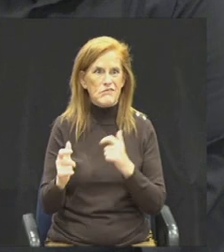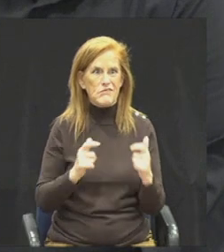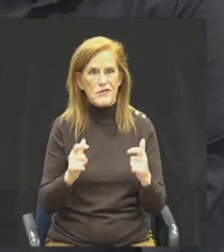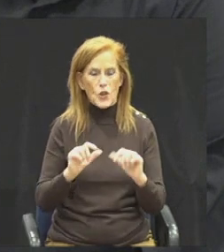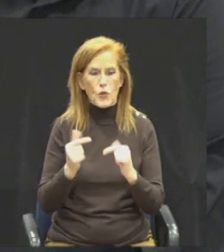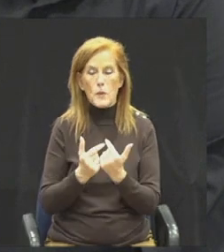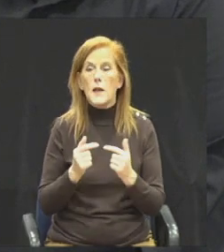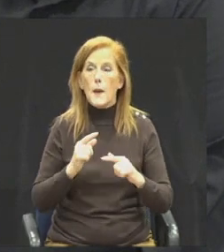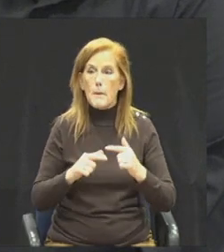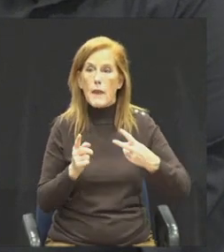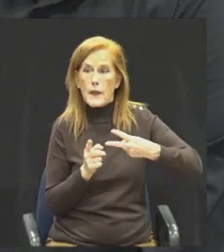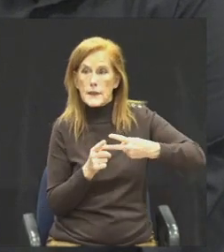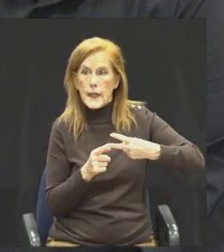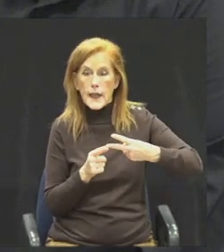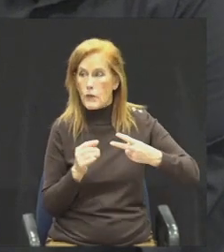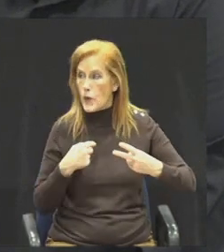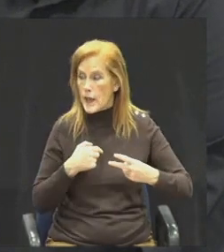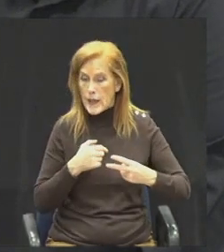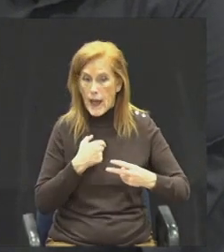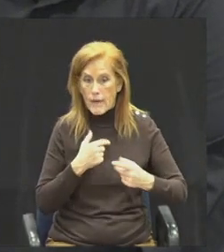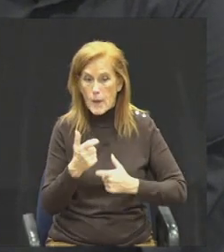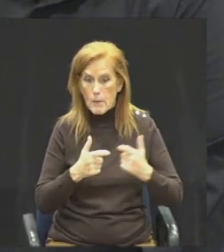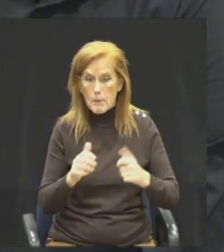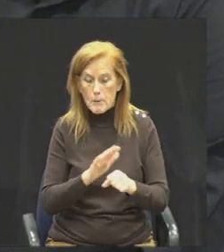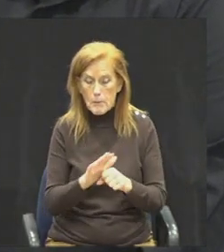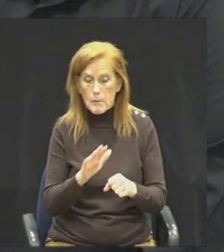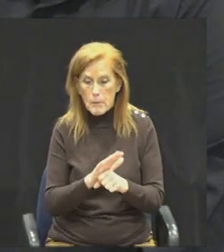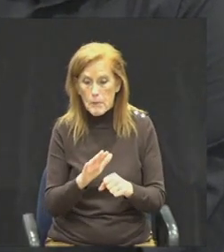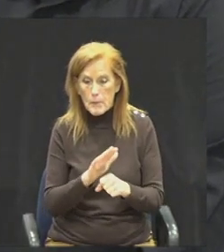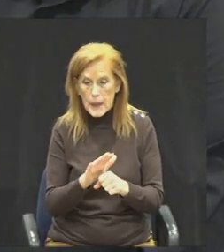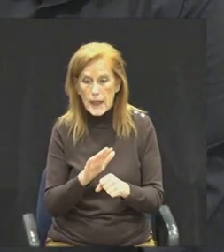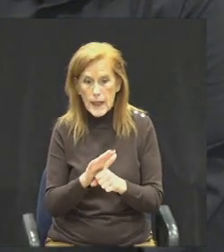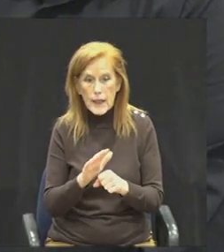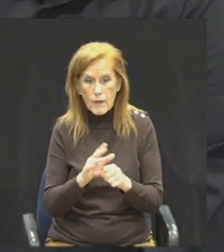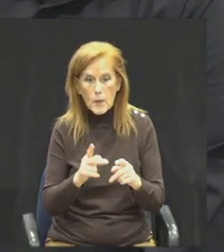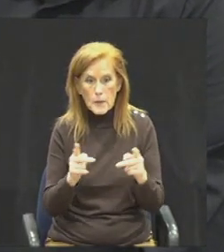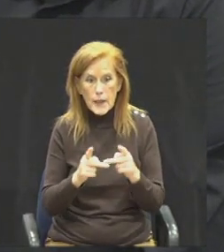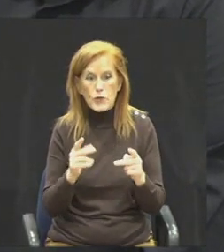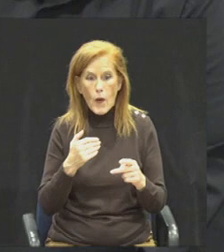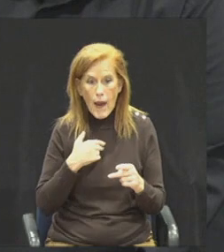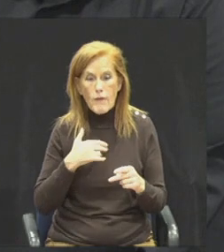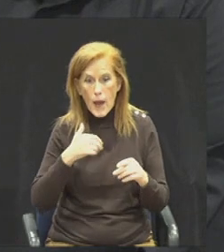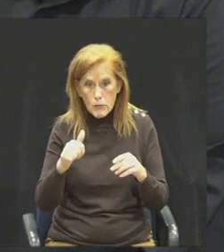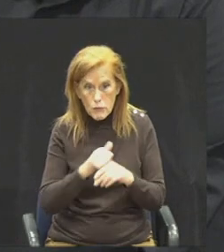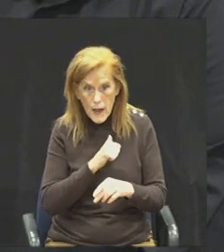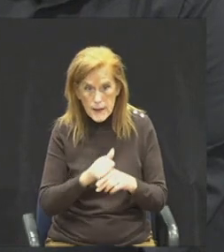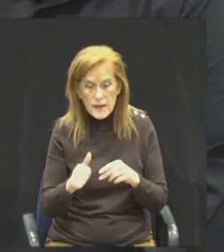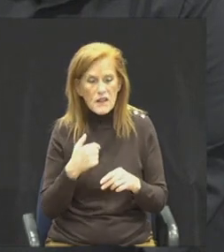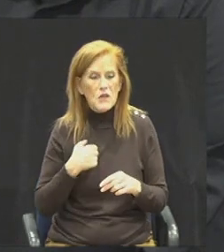as we can get a big enough venue, which I think we can have as many people as want to attend almost at that.